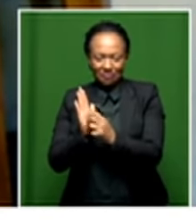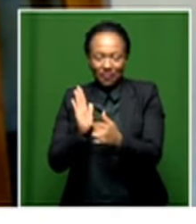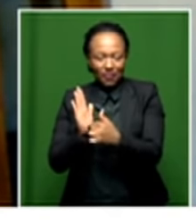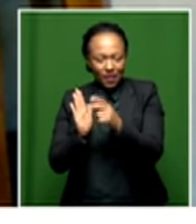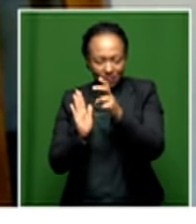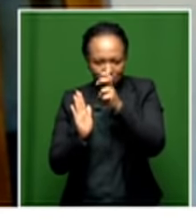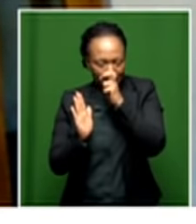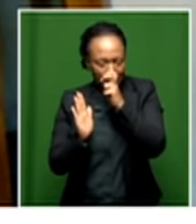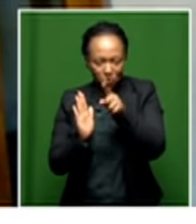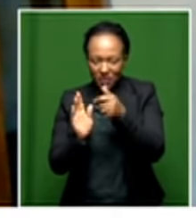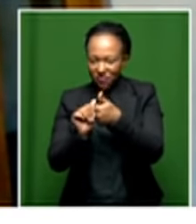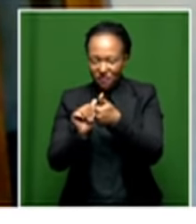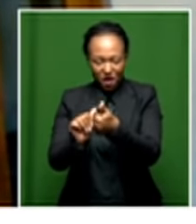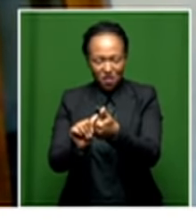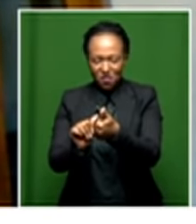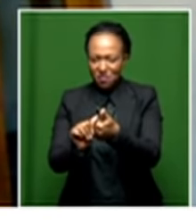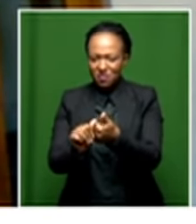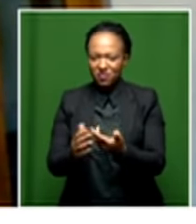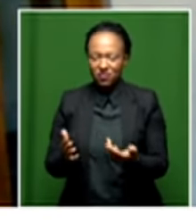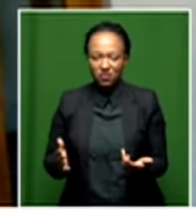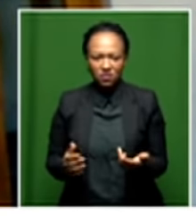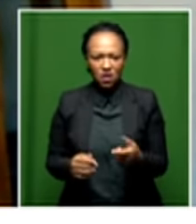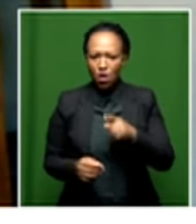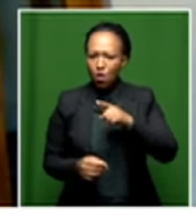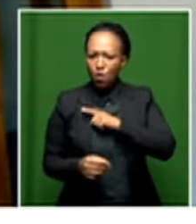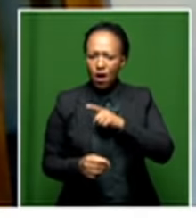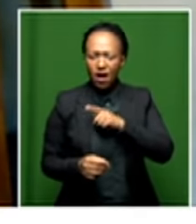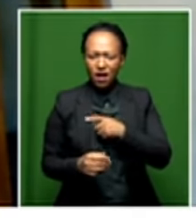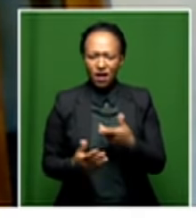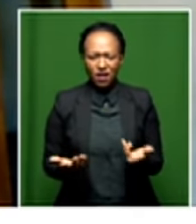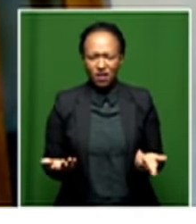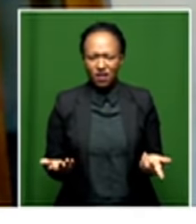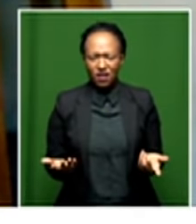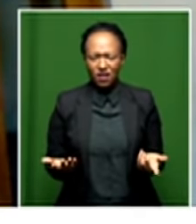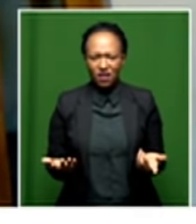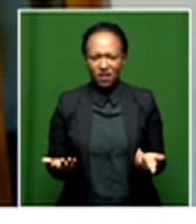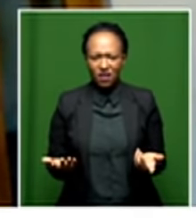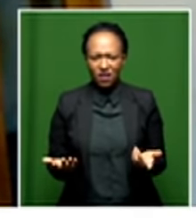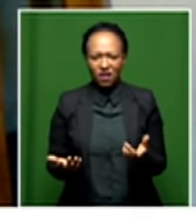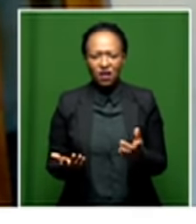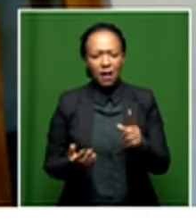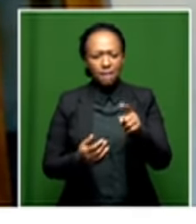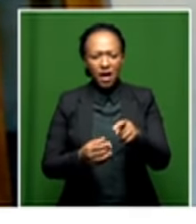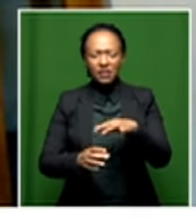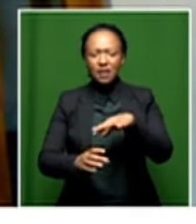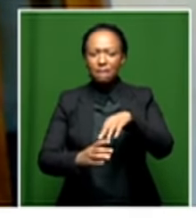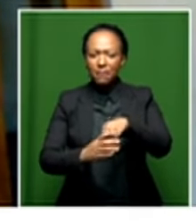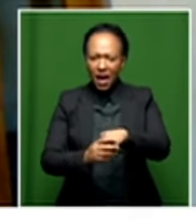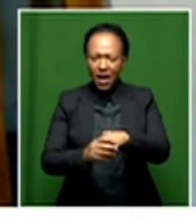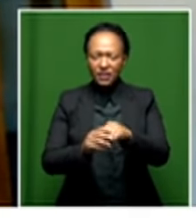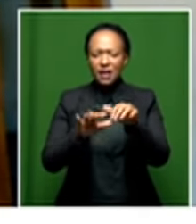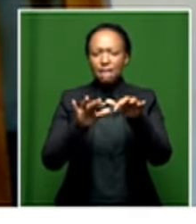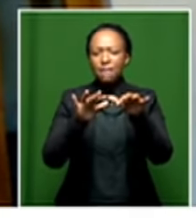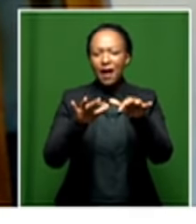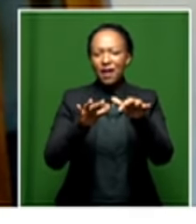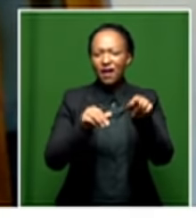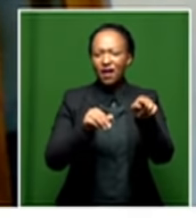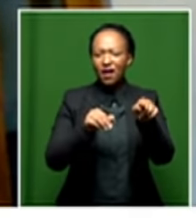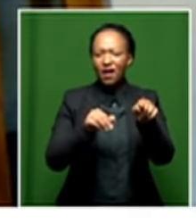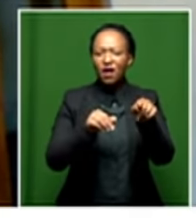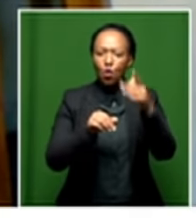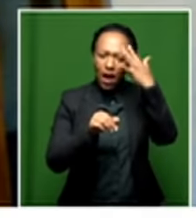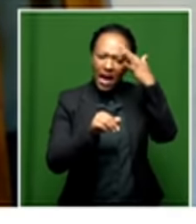regulations that we need to adhere to. So now, why is this not part of the public sector? Surely we cannot have